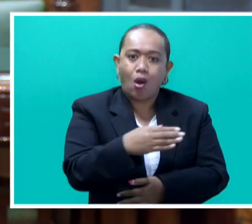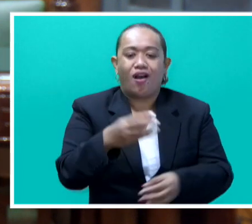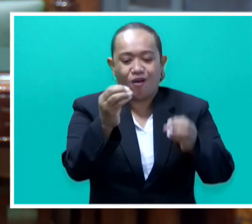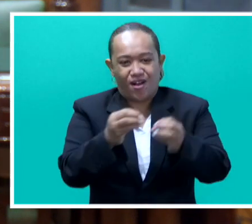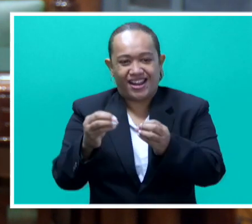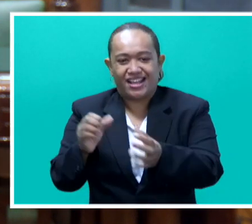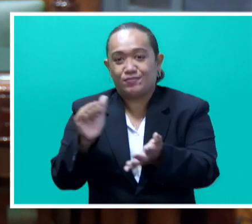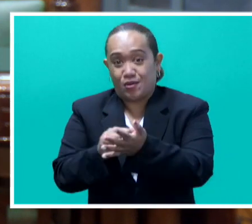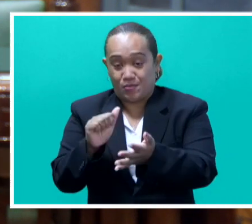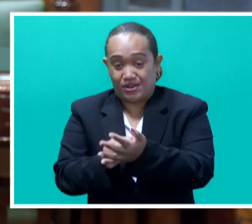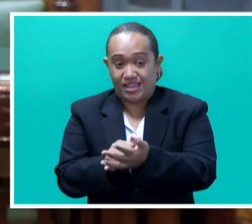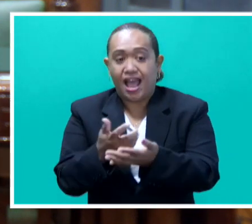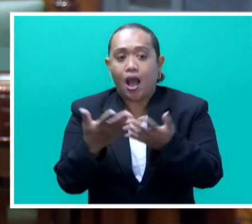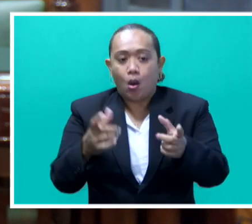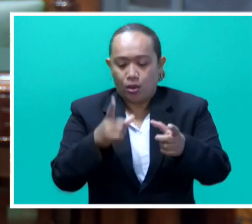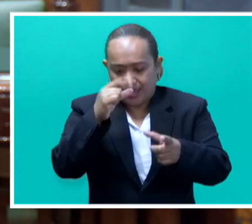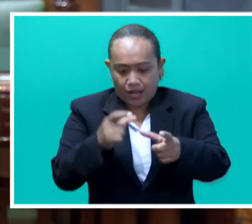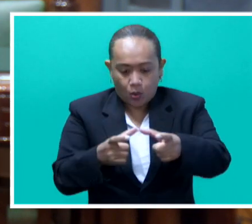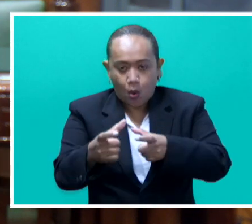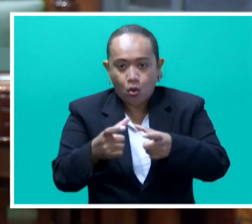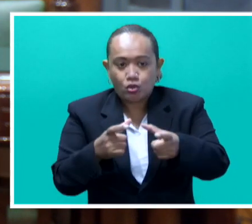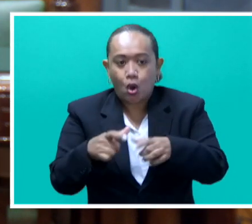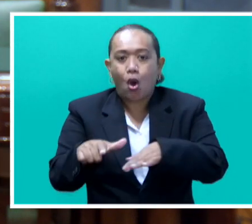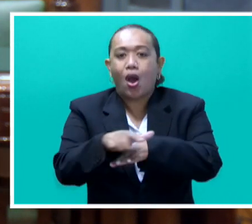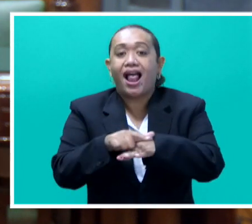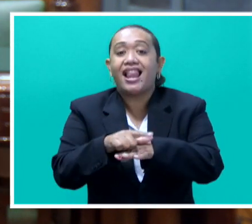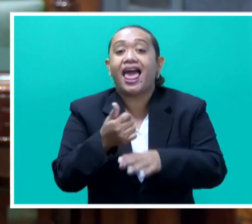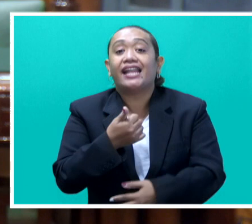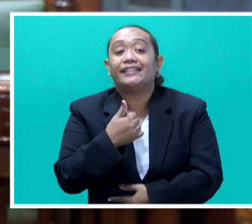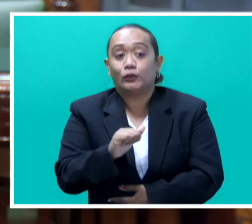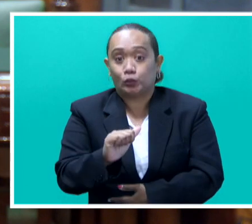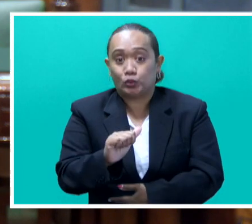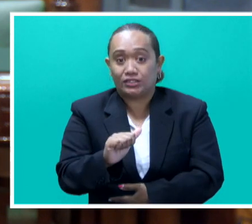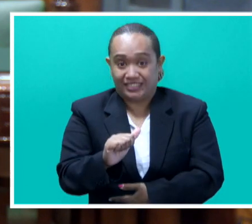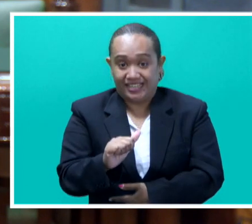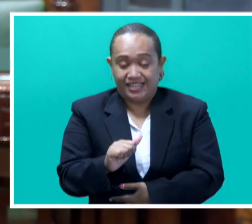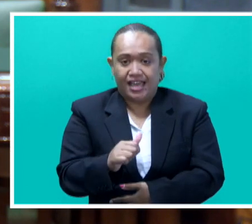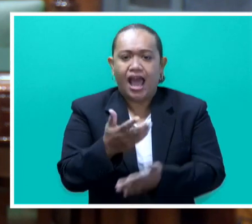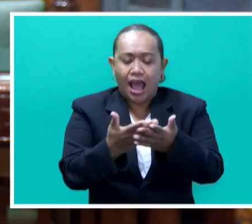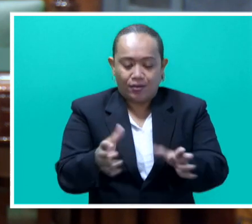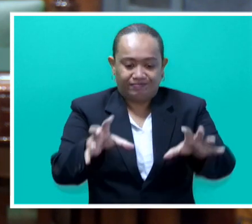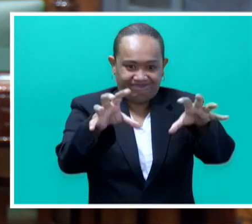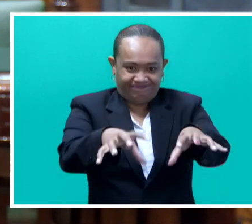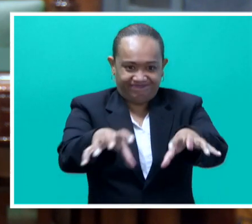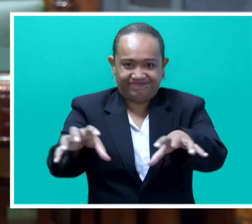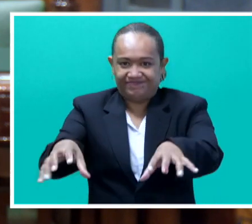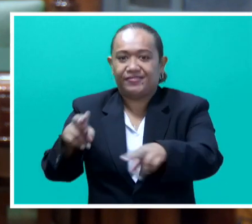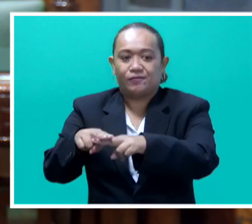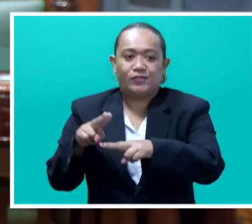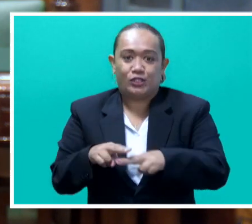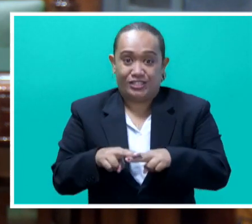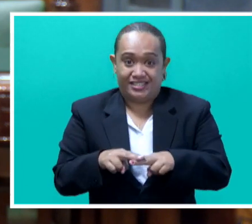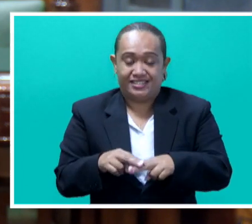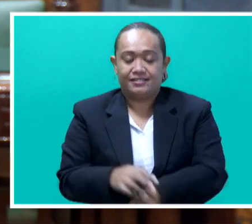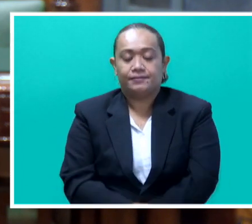system that controls land use and development within its unique and localized setting in Fiji. Mr.